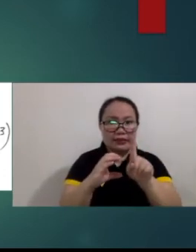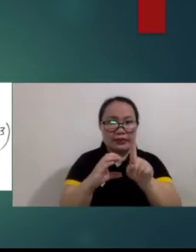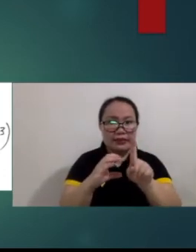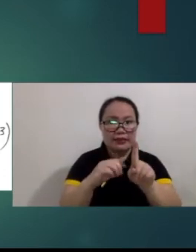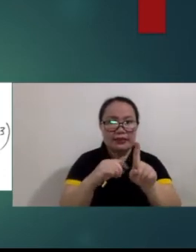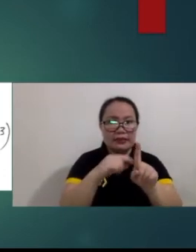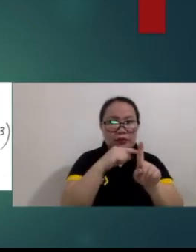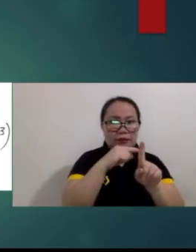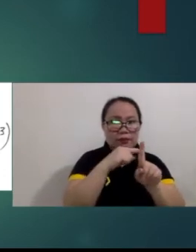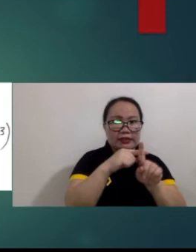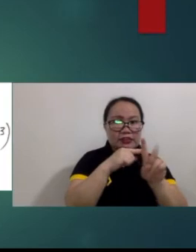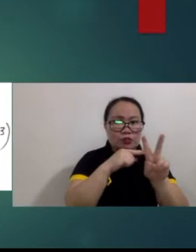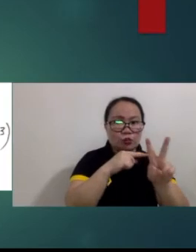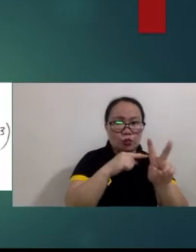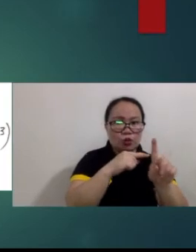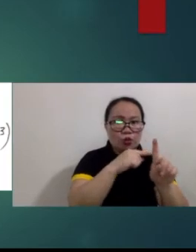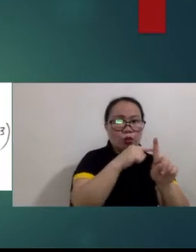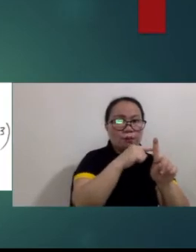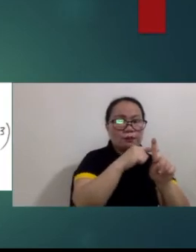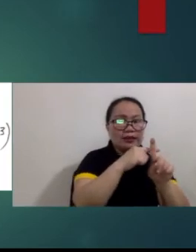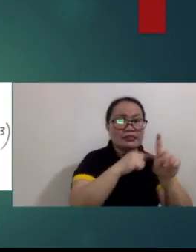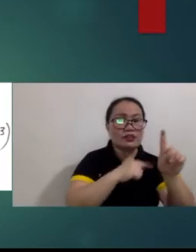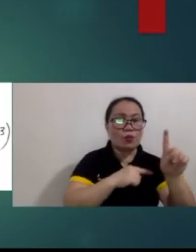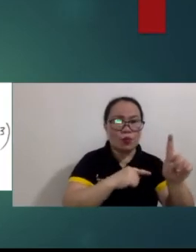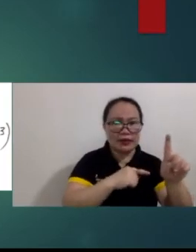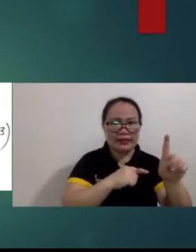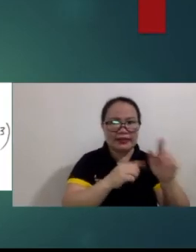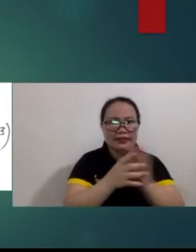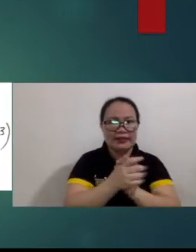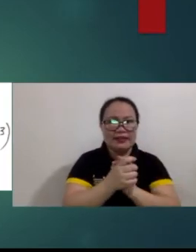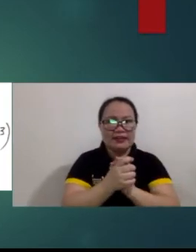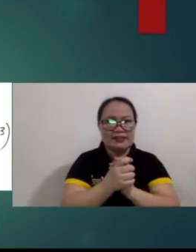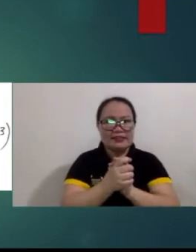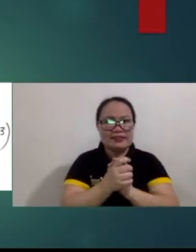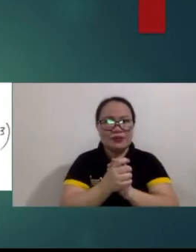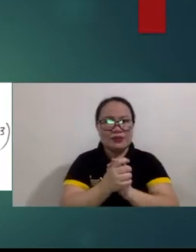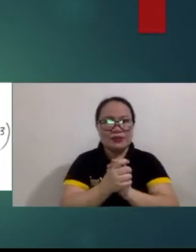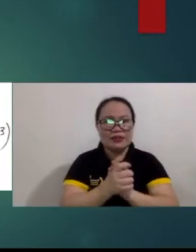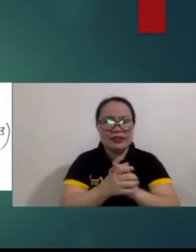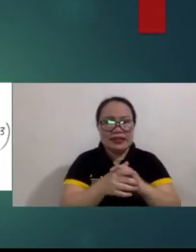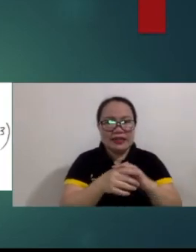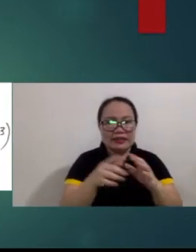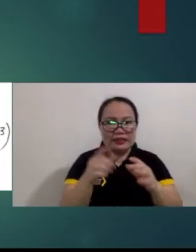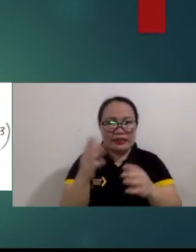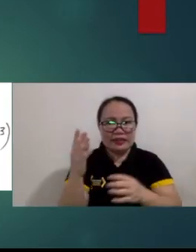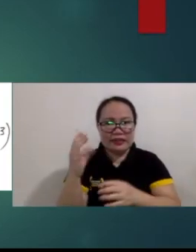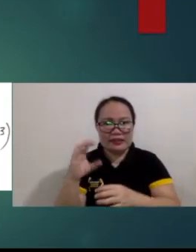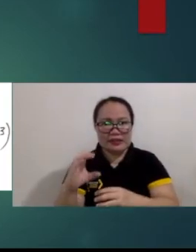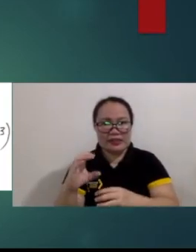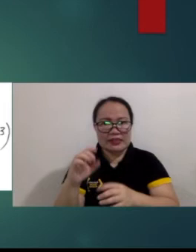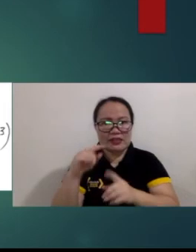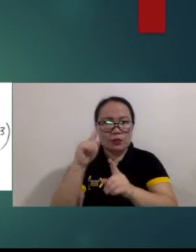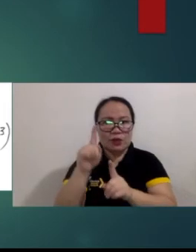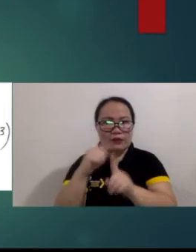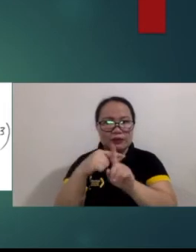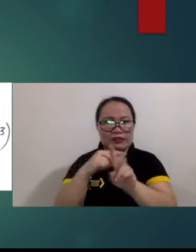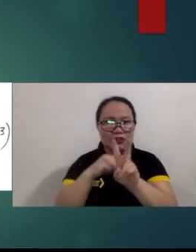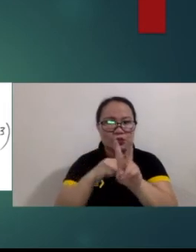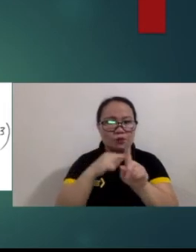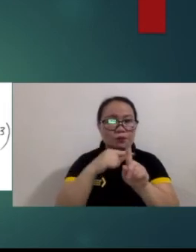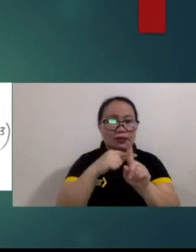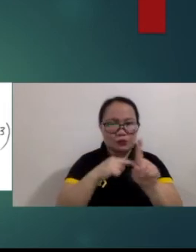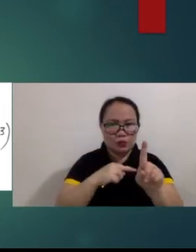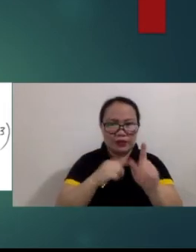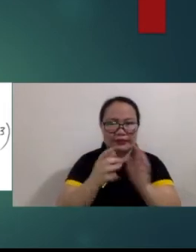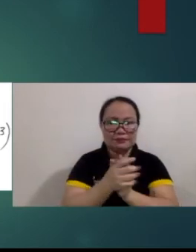1 plus 2 plus 1. So c, 1 plus